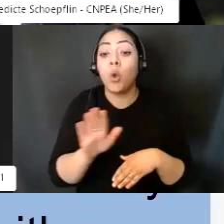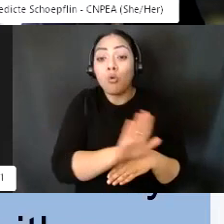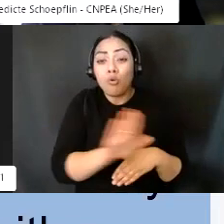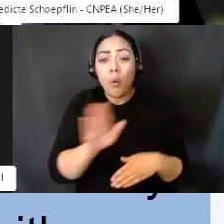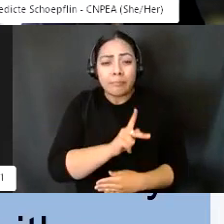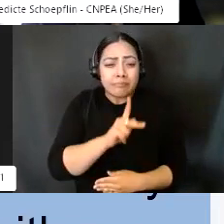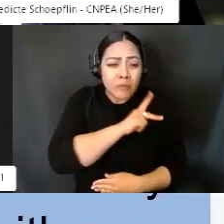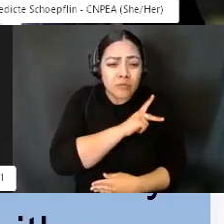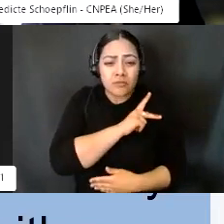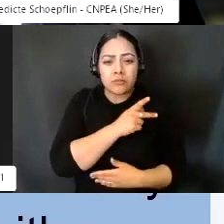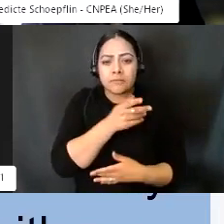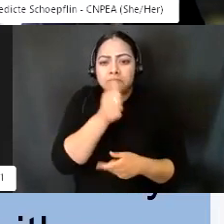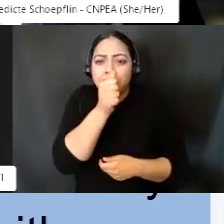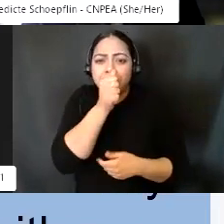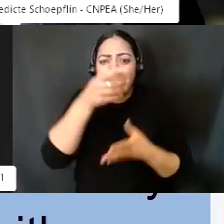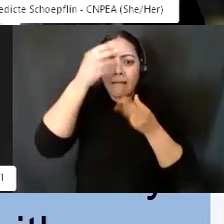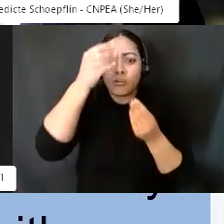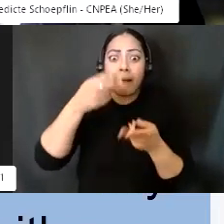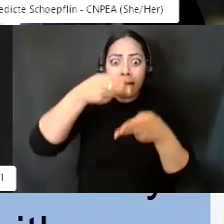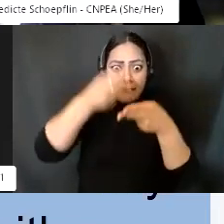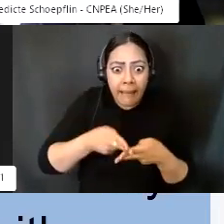any details about personal